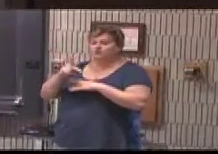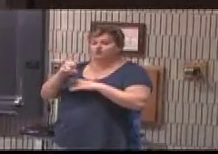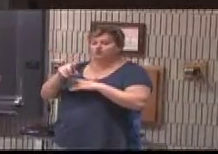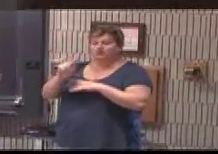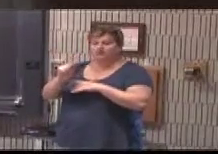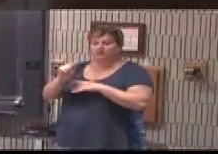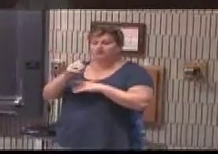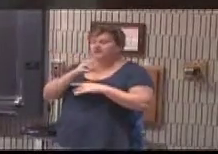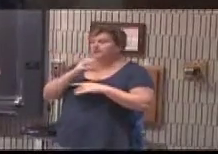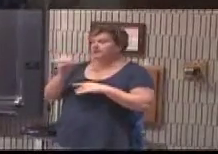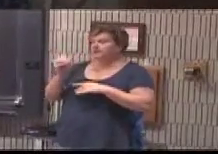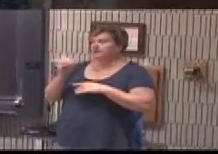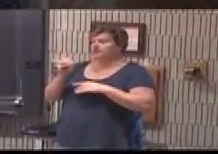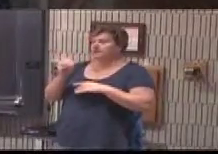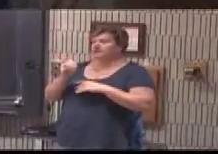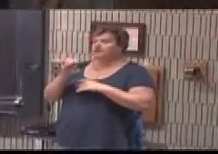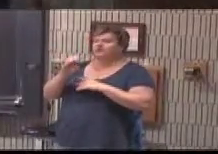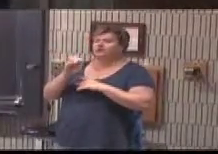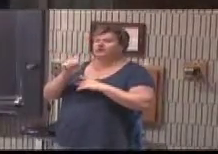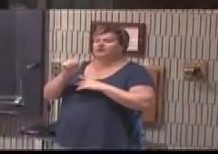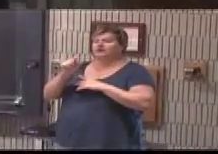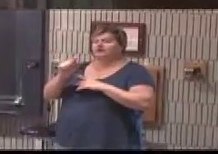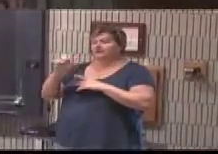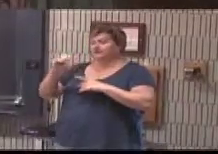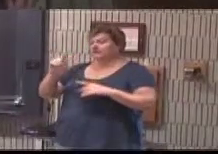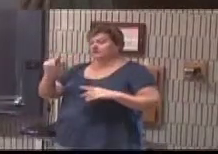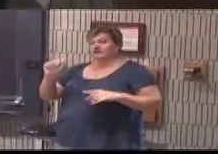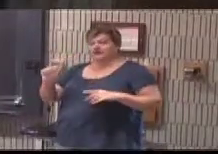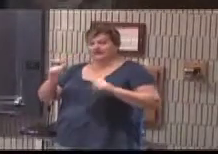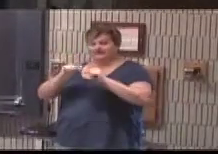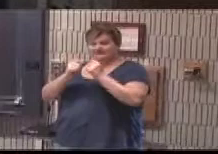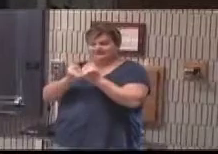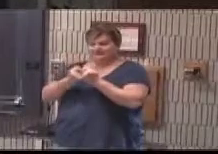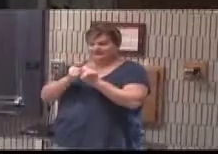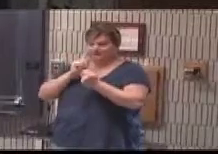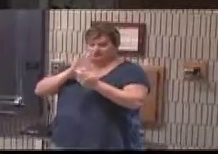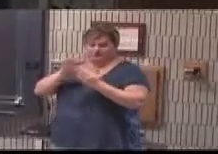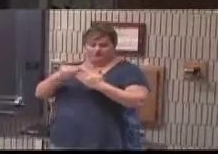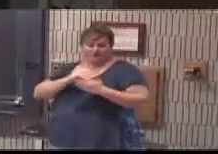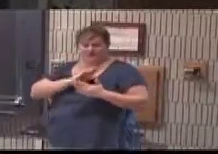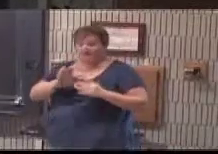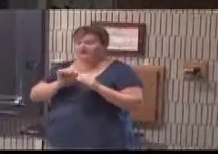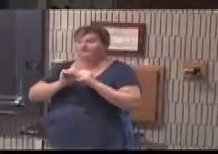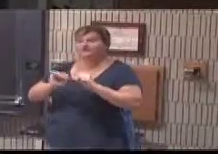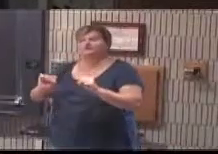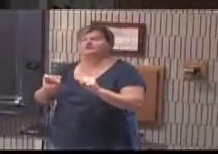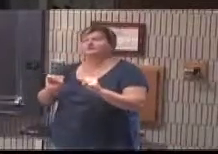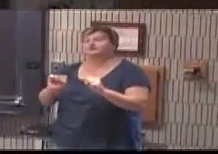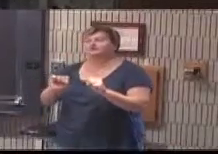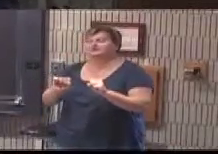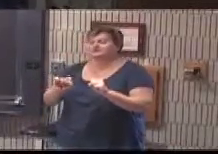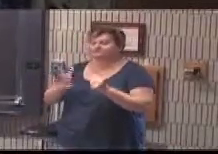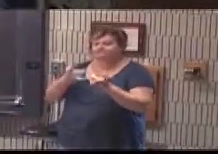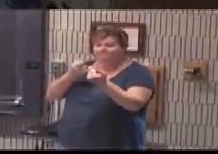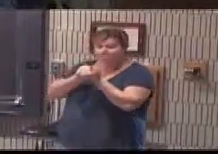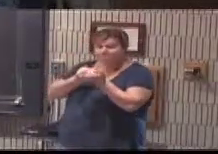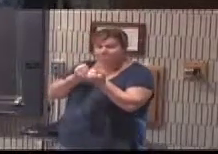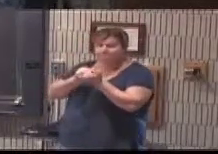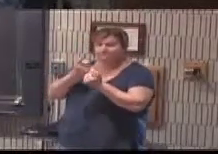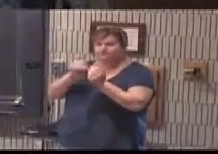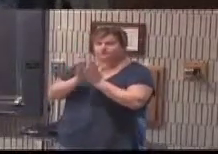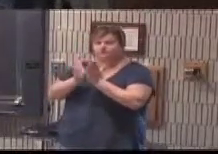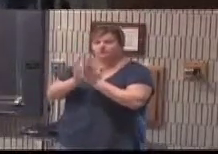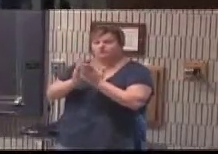whole OTA team for all of their efforts in supporting the One